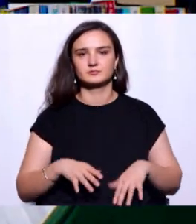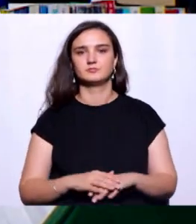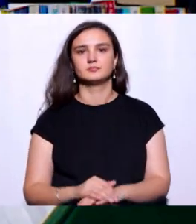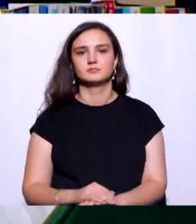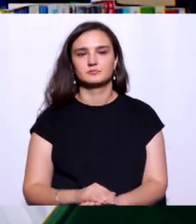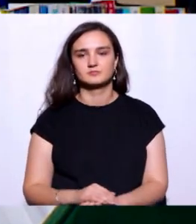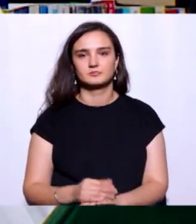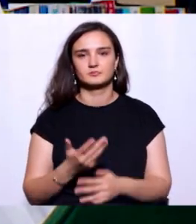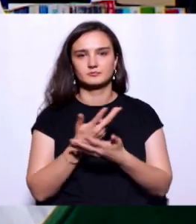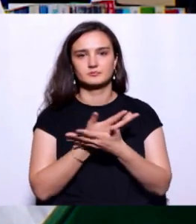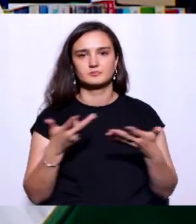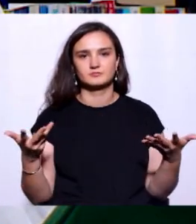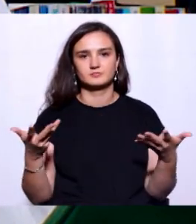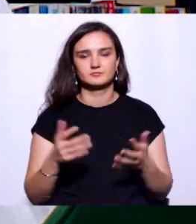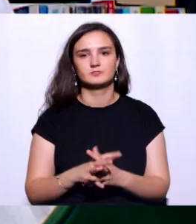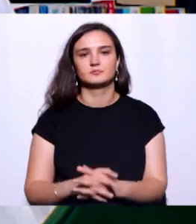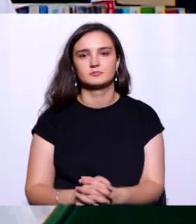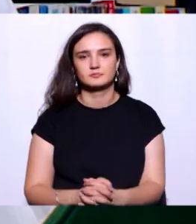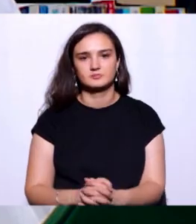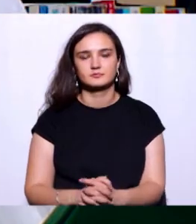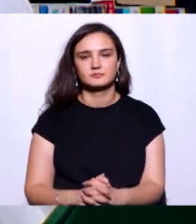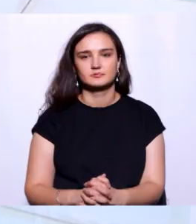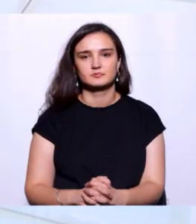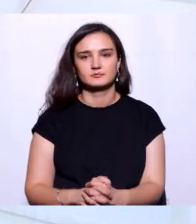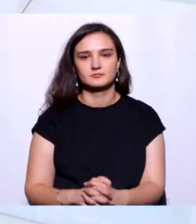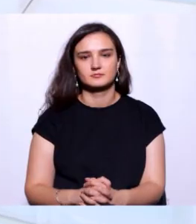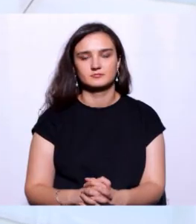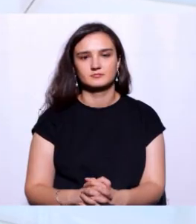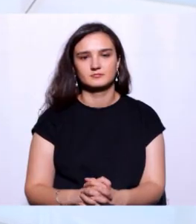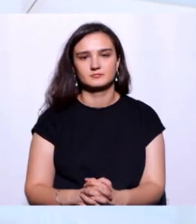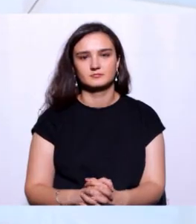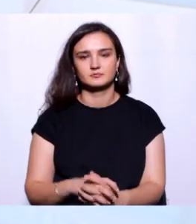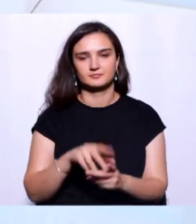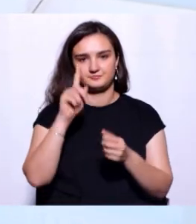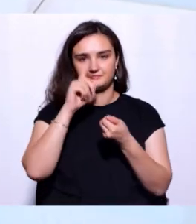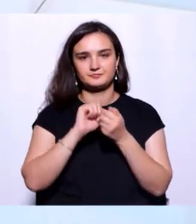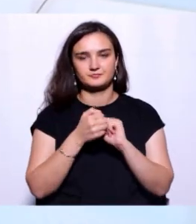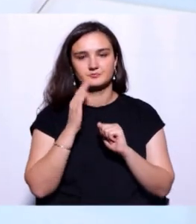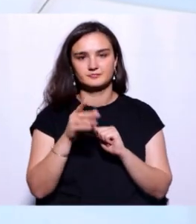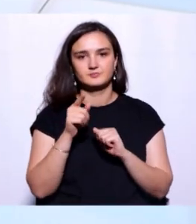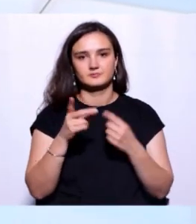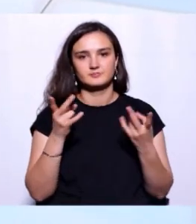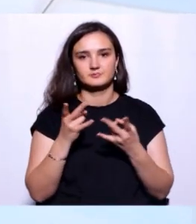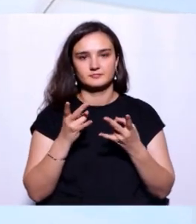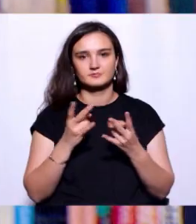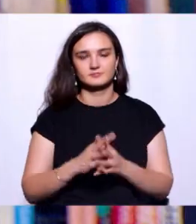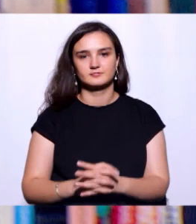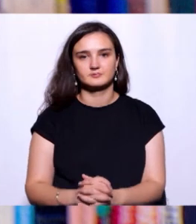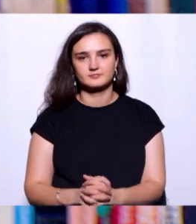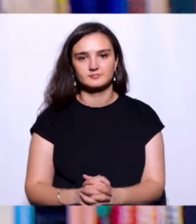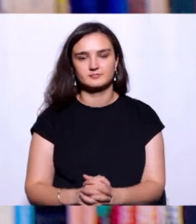it? Supra. Oh, supra. Yes. Yeah? Oh, very okay. cool. Okay, remember that. I will remember. You will need that. Of